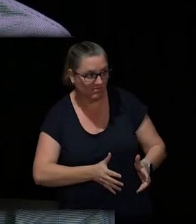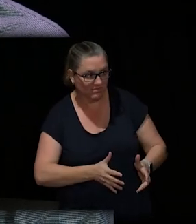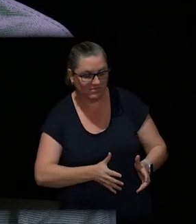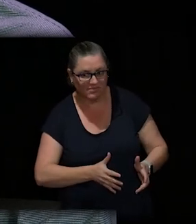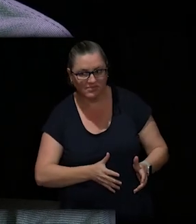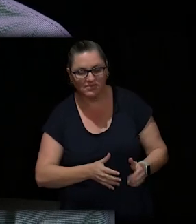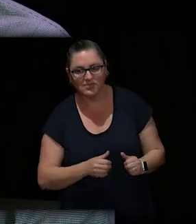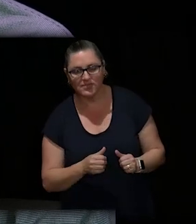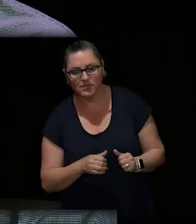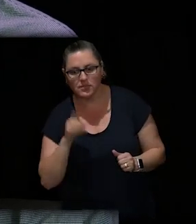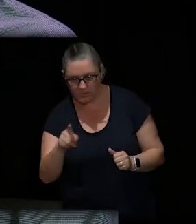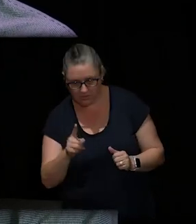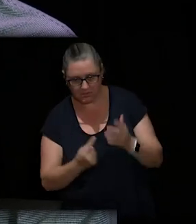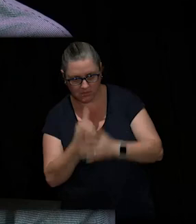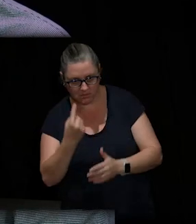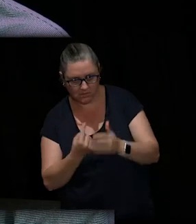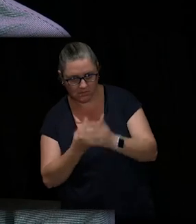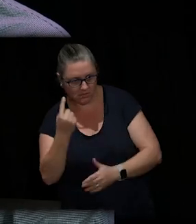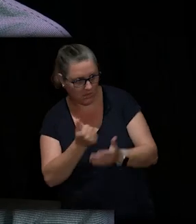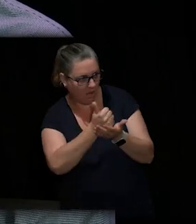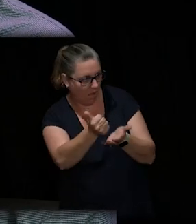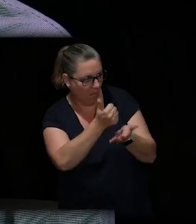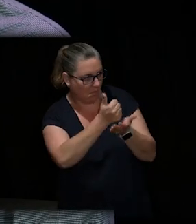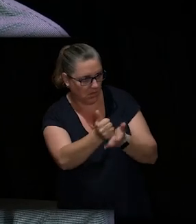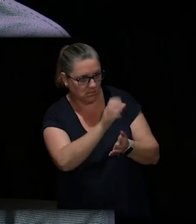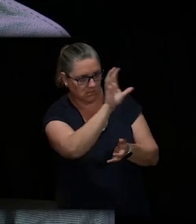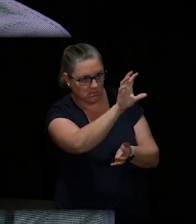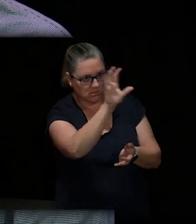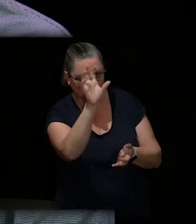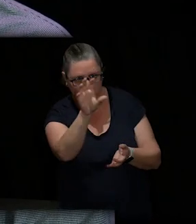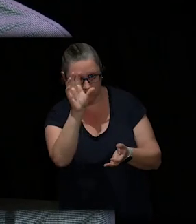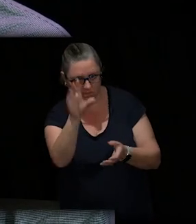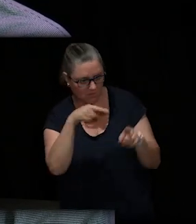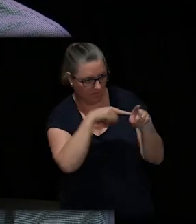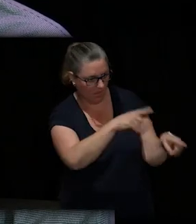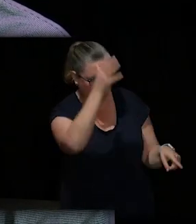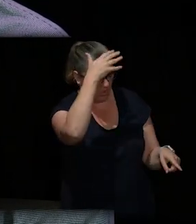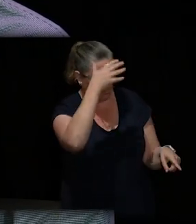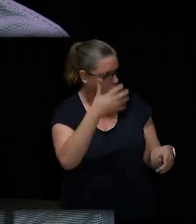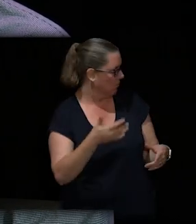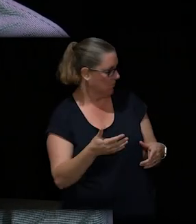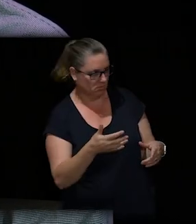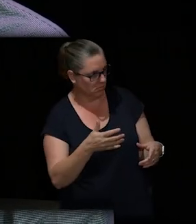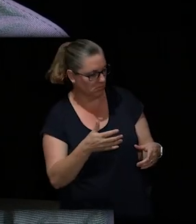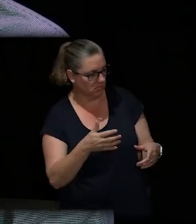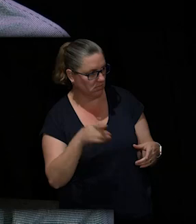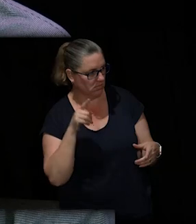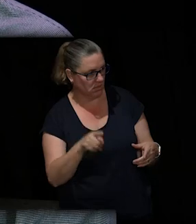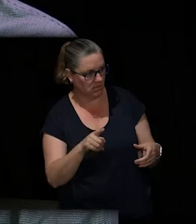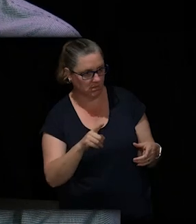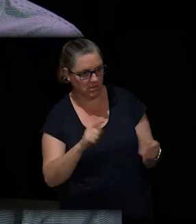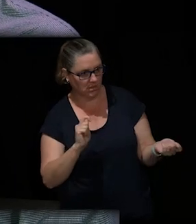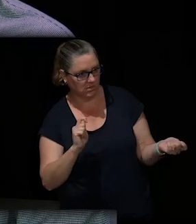then the numbers started coming in, and the results in state after state started going for Donald Trump, and then things sort of changed, and